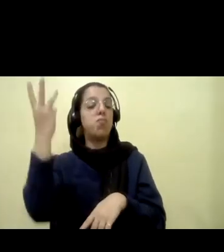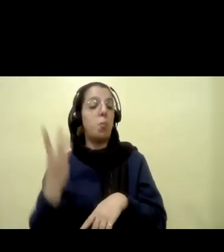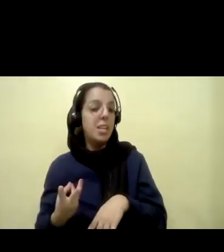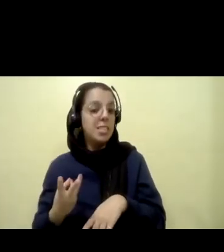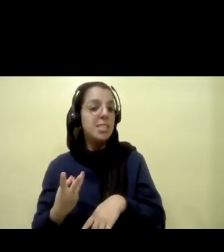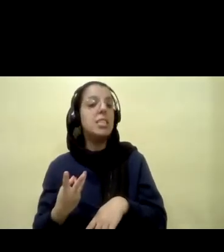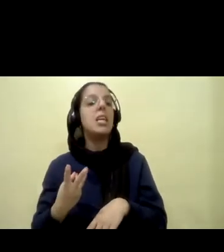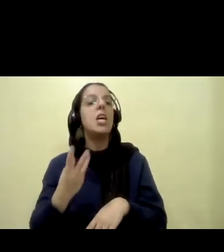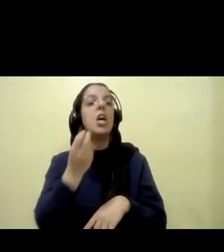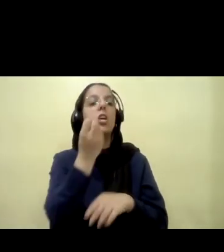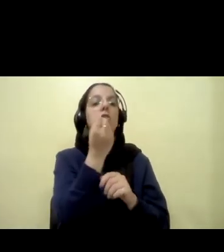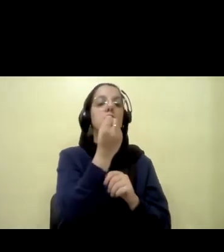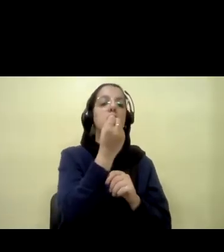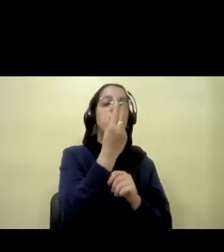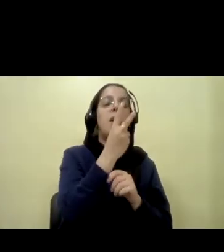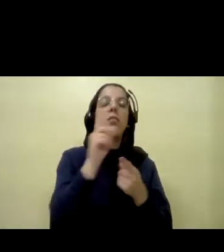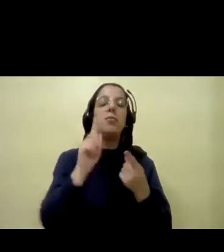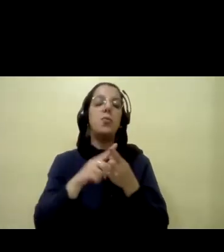from noon to 4